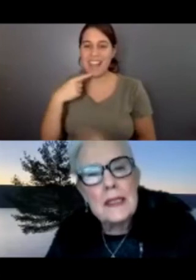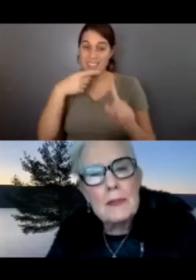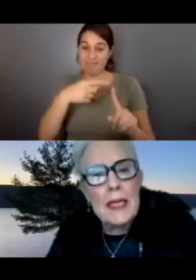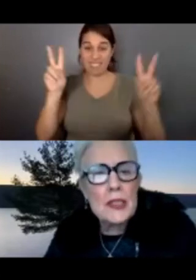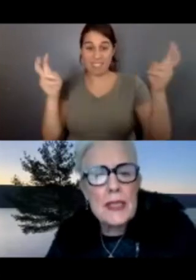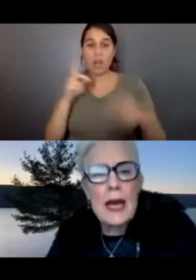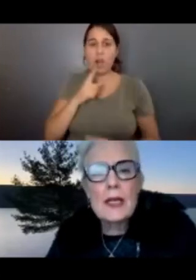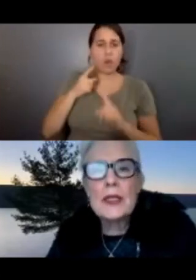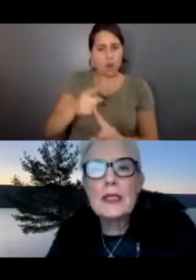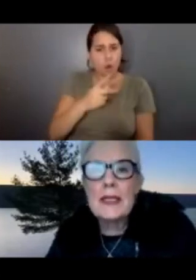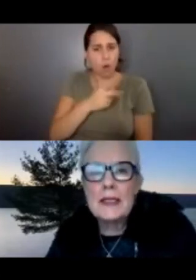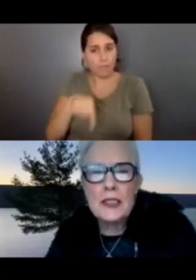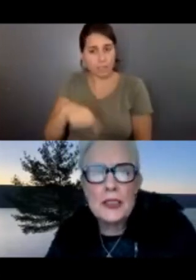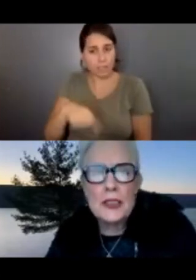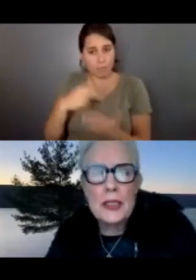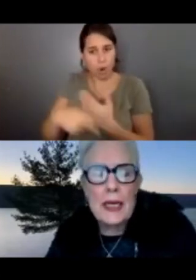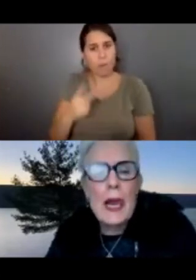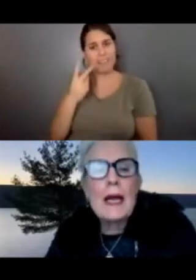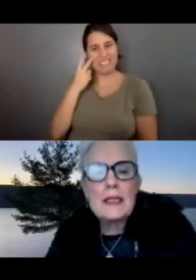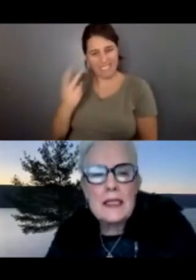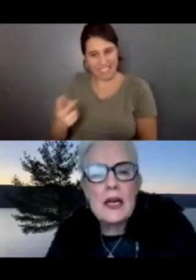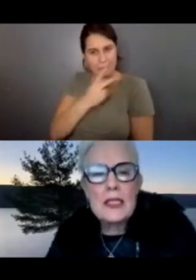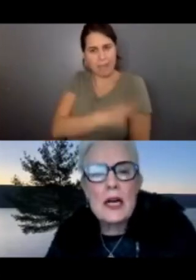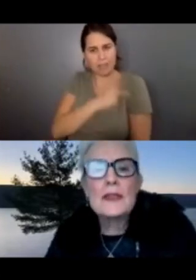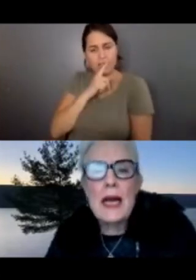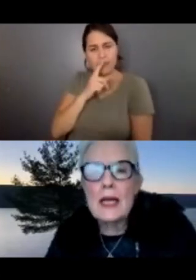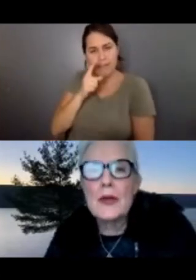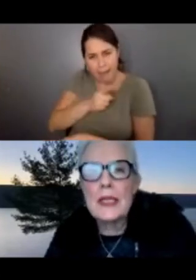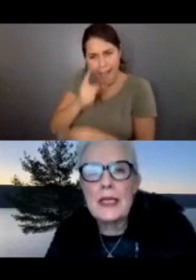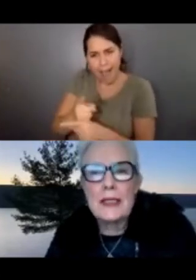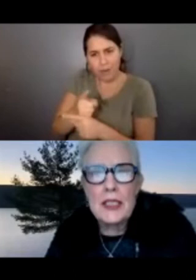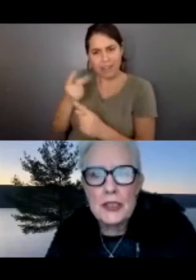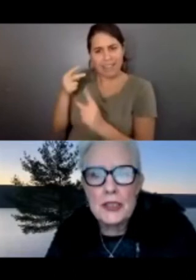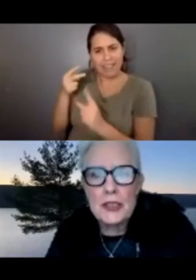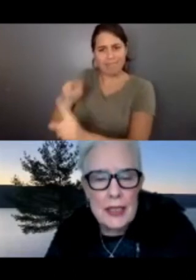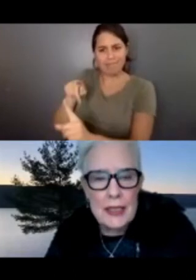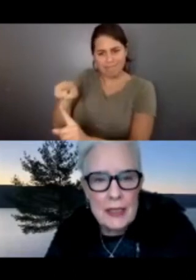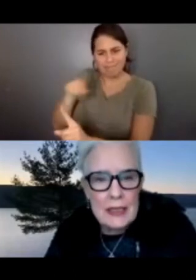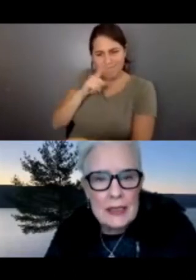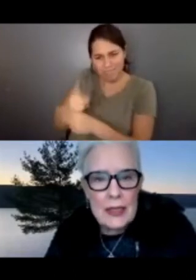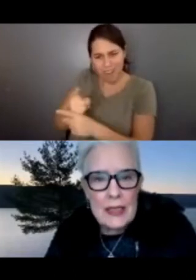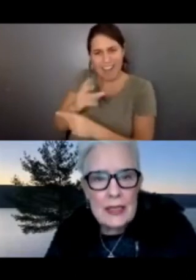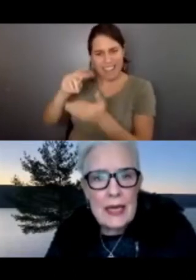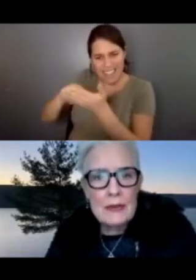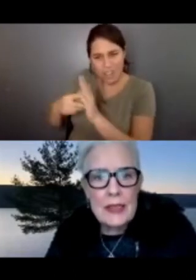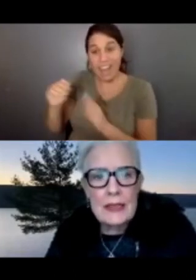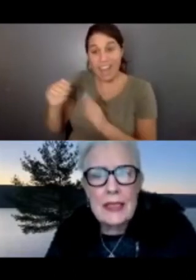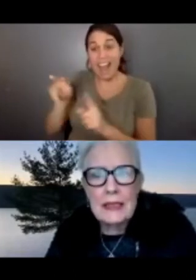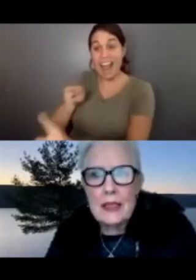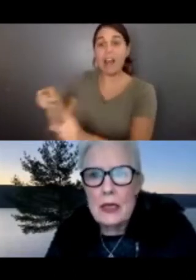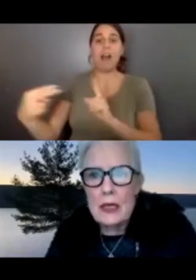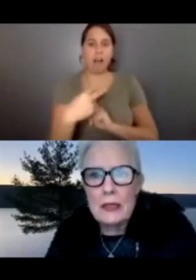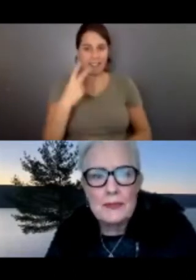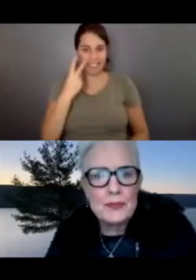see patients accurately and intentionally and to see ourselves accurately and intentionally." So I think that really says